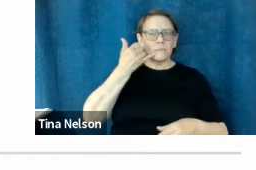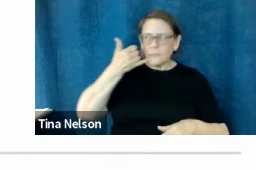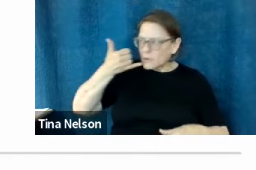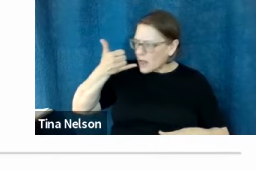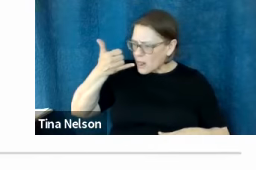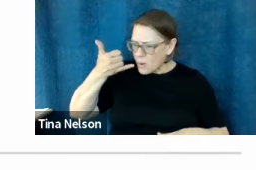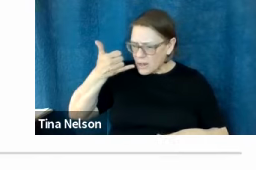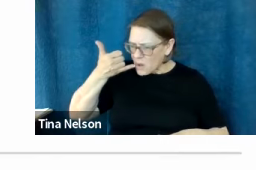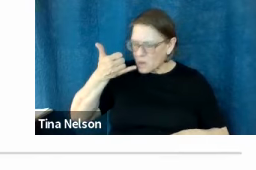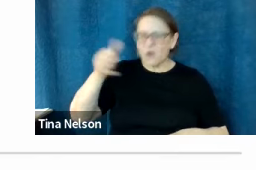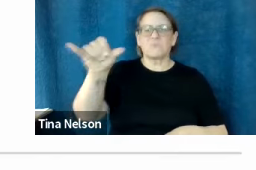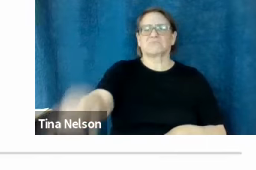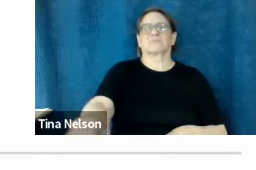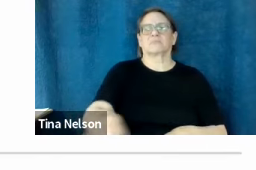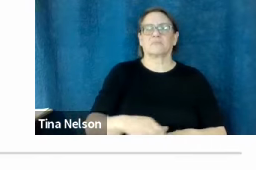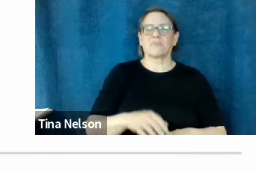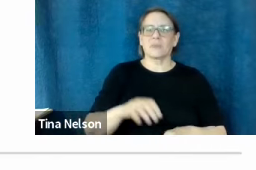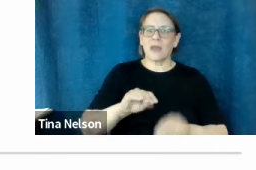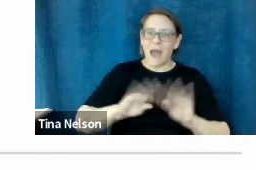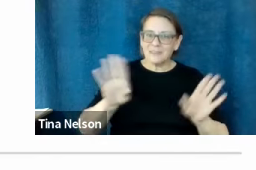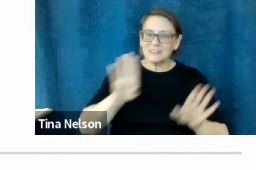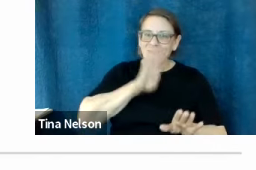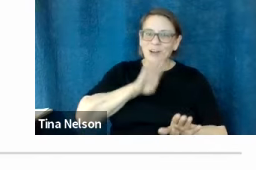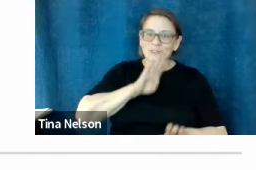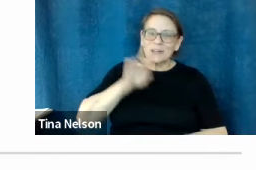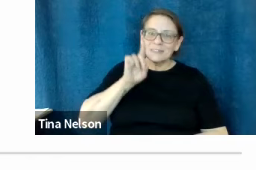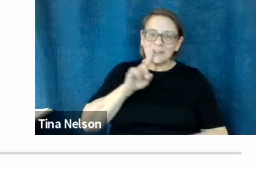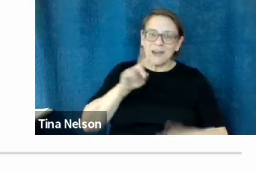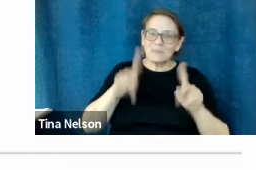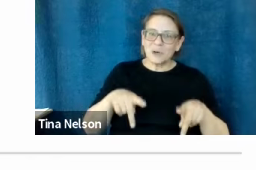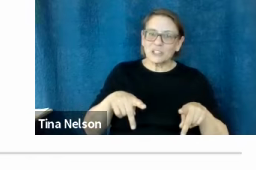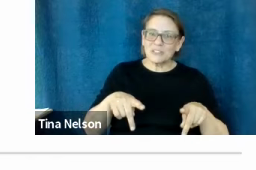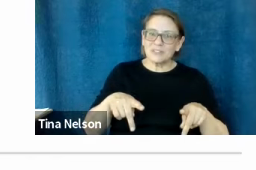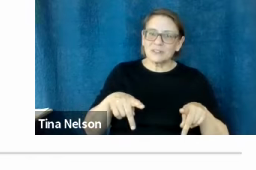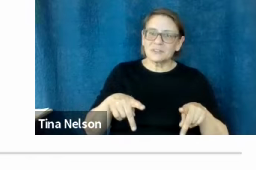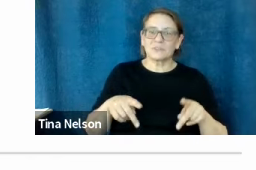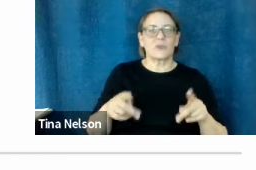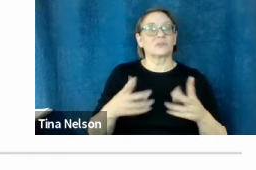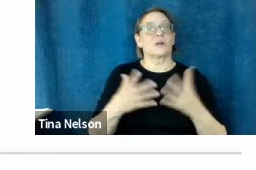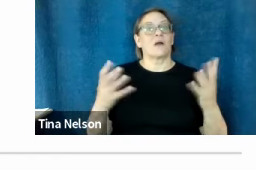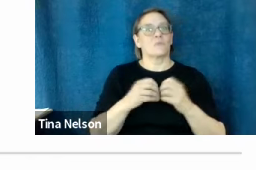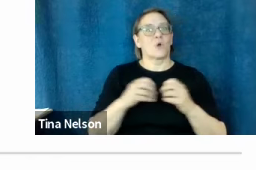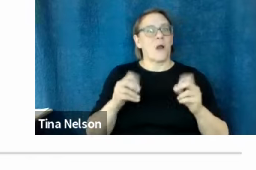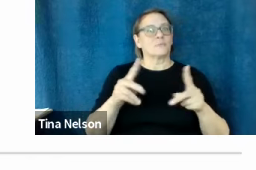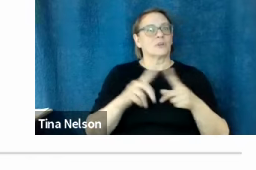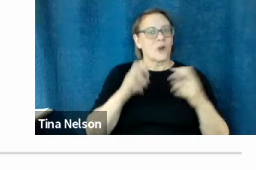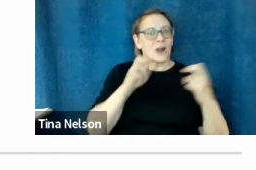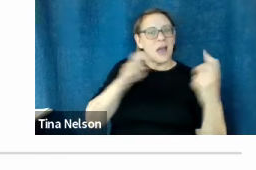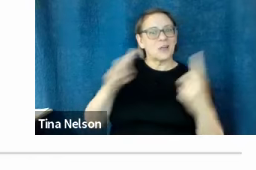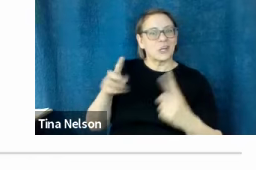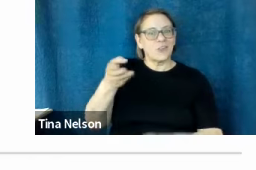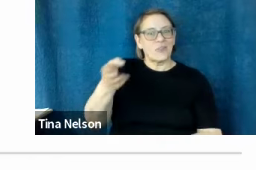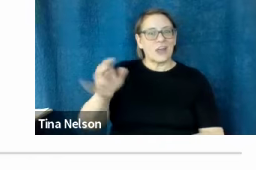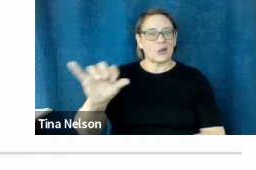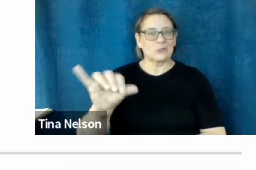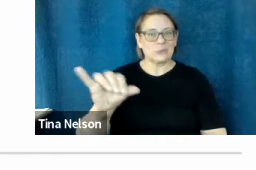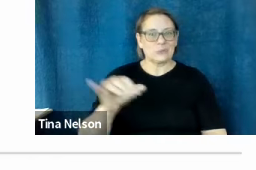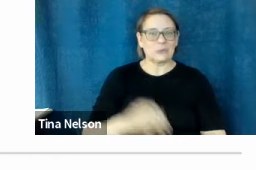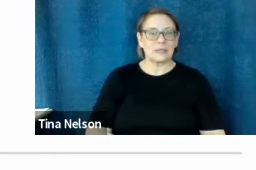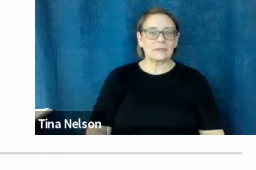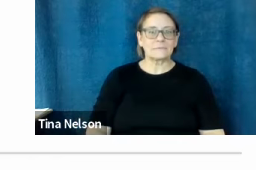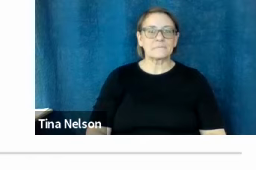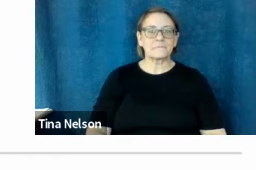causes frustration on the part of the deaf consumer. So we can see where there's more opportunities for education here too. Right. And, and the,